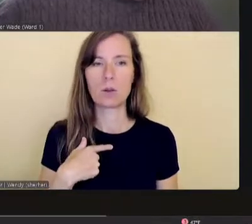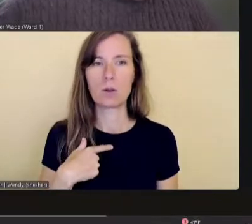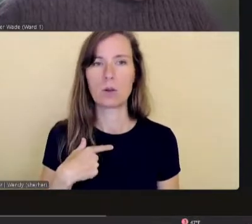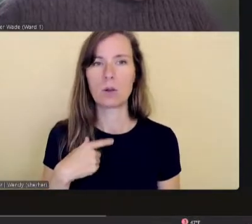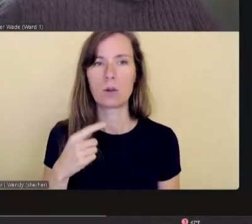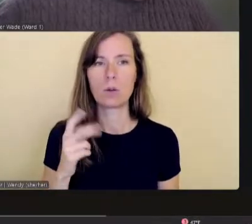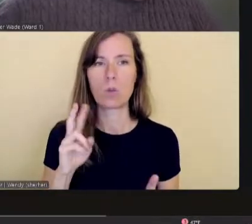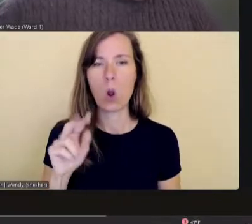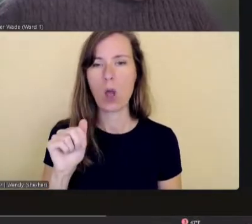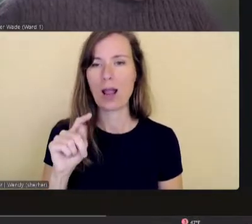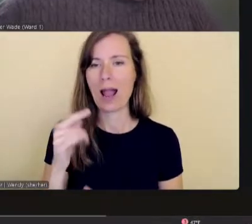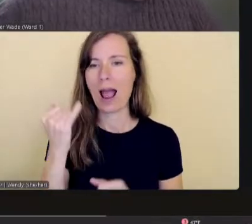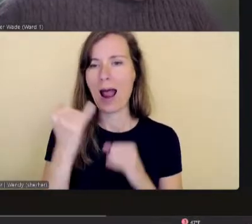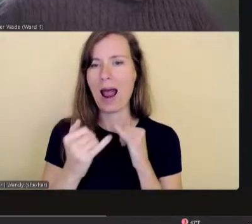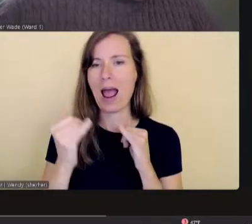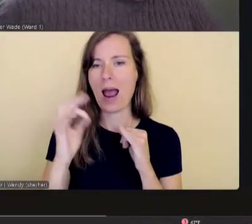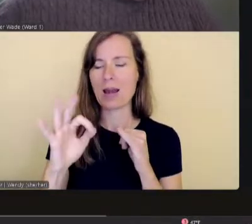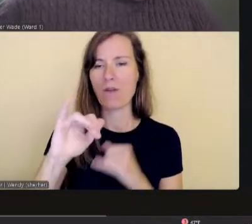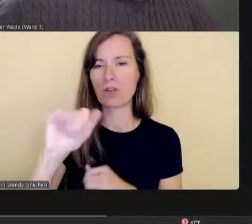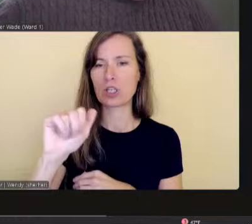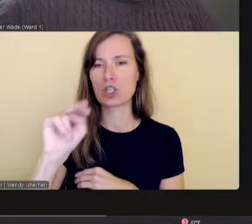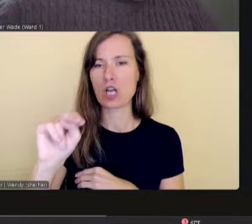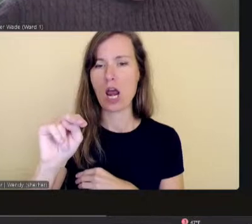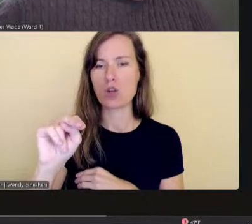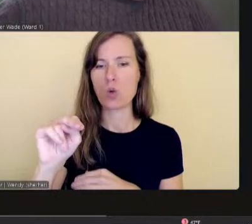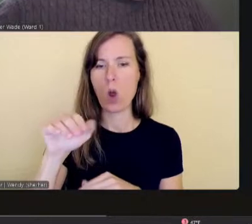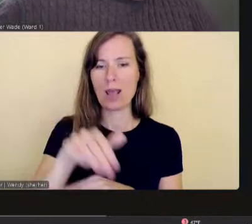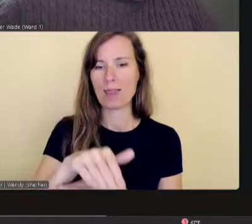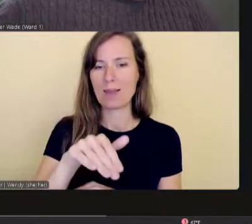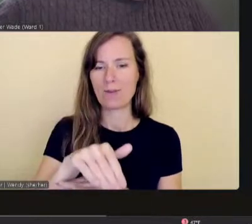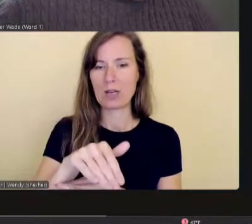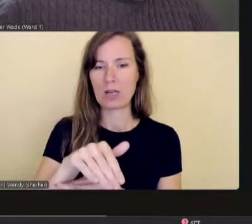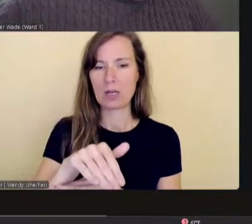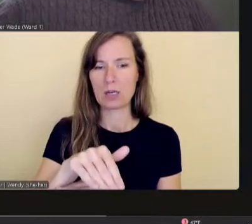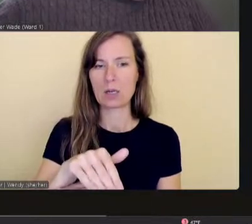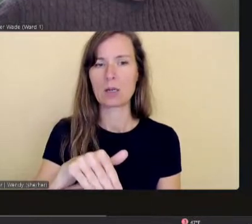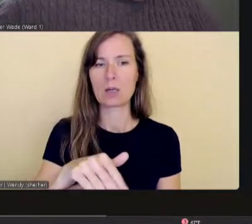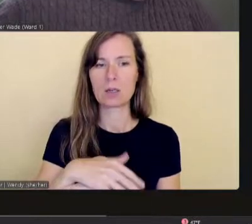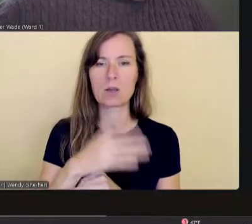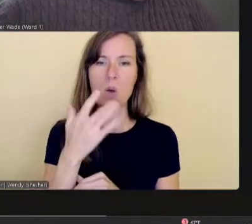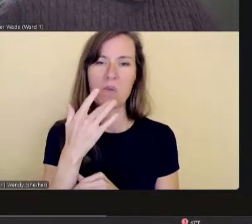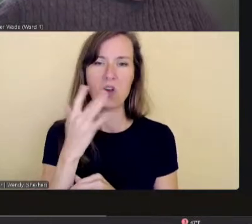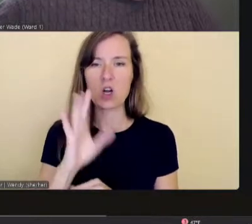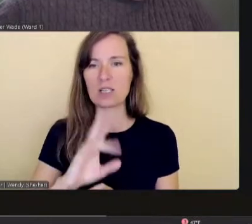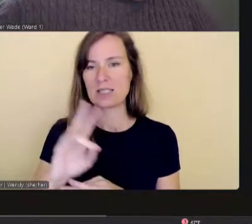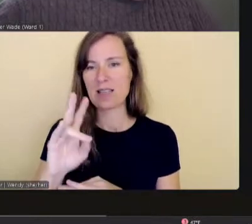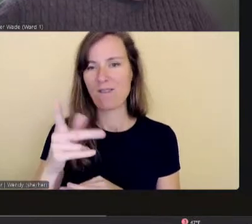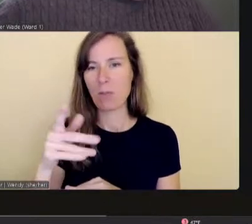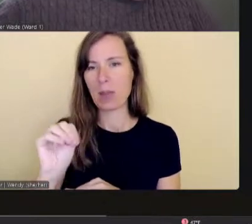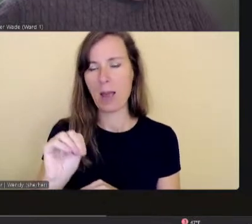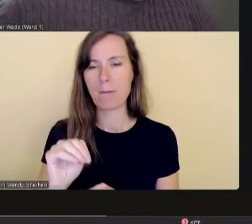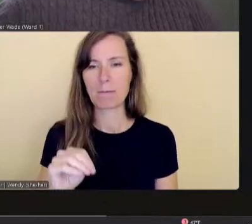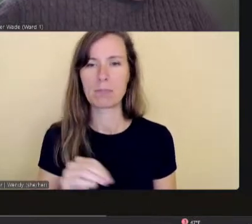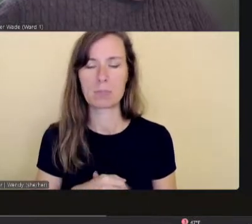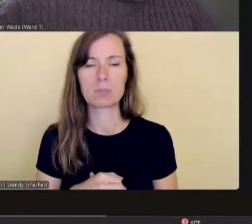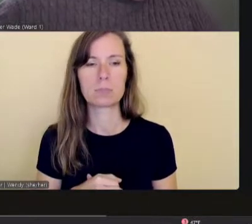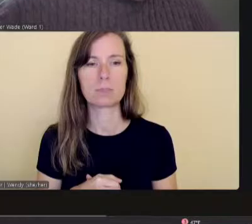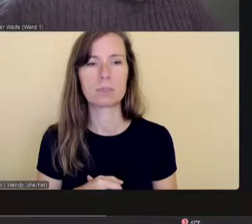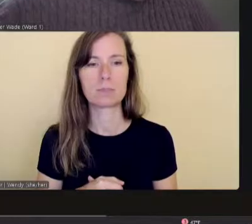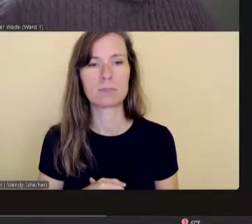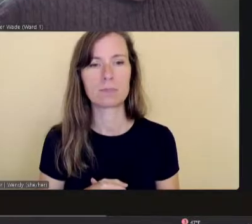the end of January in the evening, so preferably a 7 p.m. type of meeting.